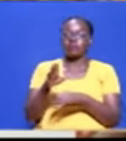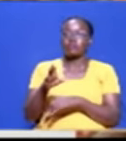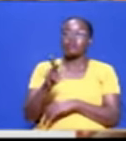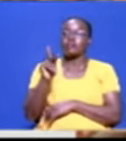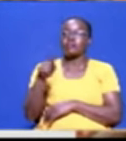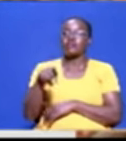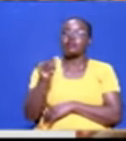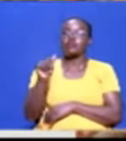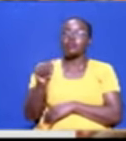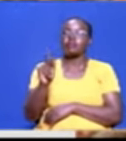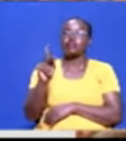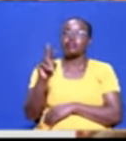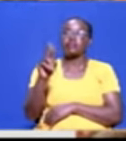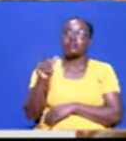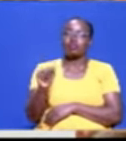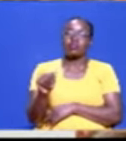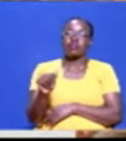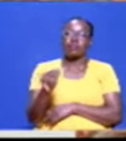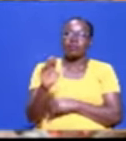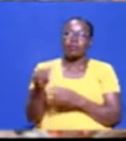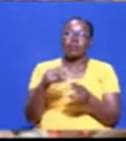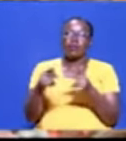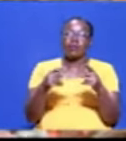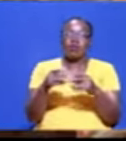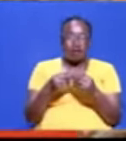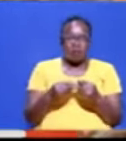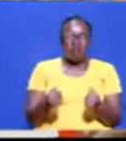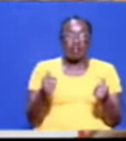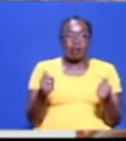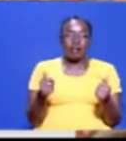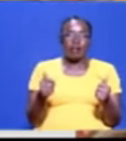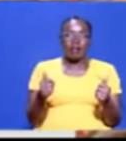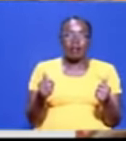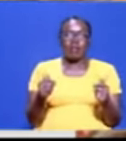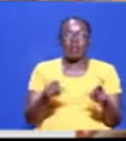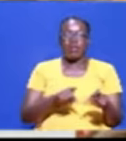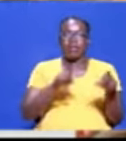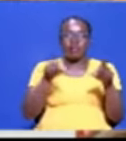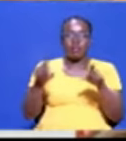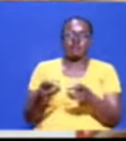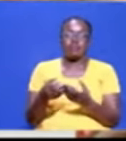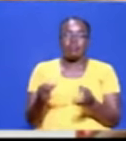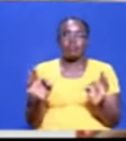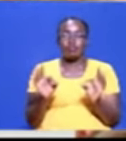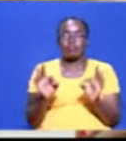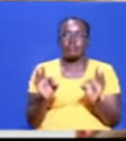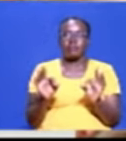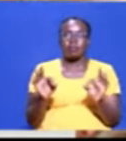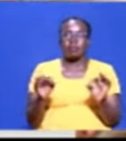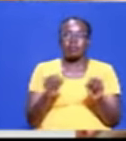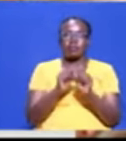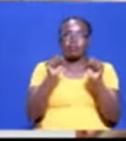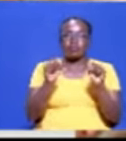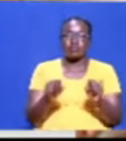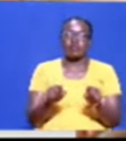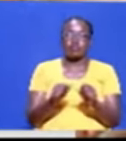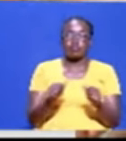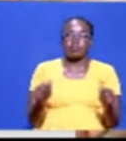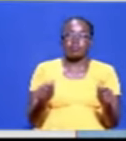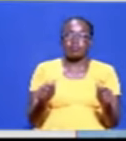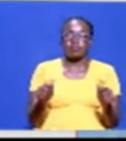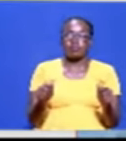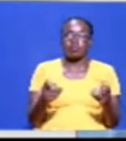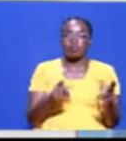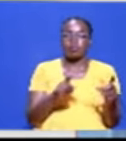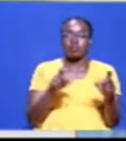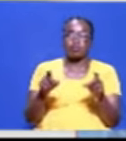and Kentrade. So the whole process went smoothly. The cargo was released system-wise to the point now it's been loaded on